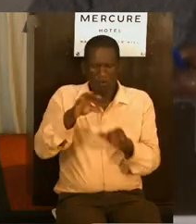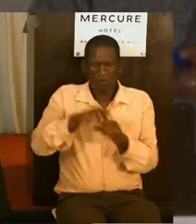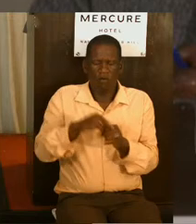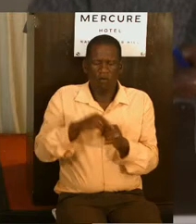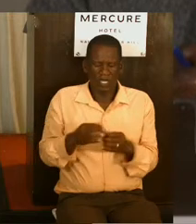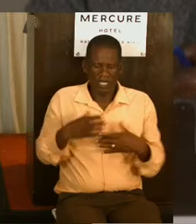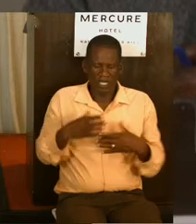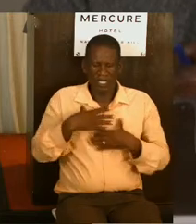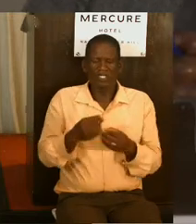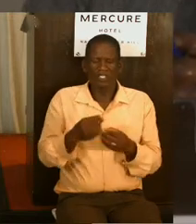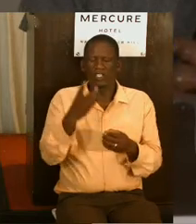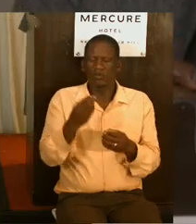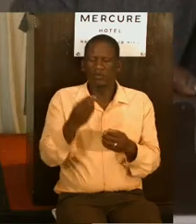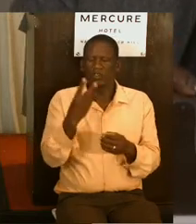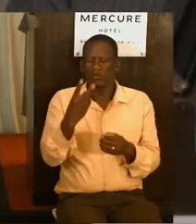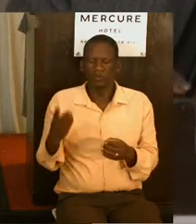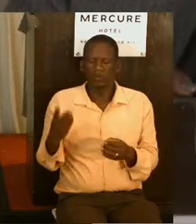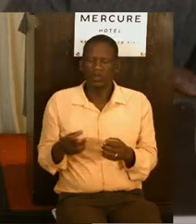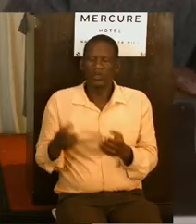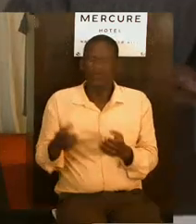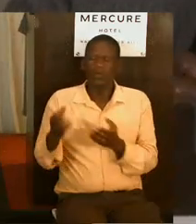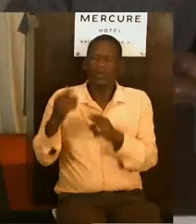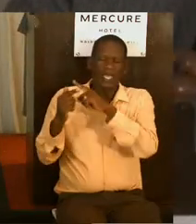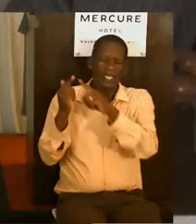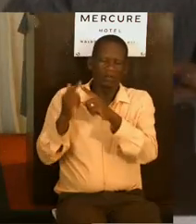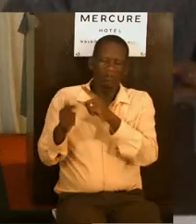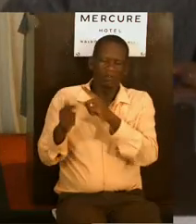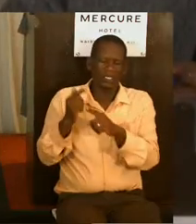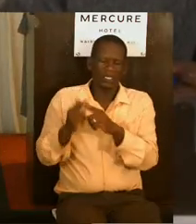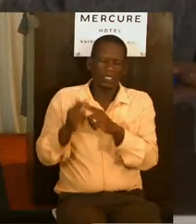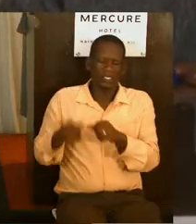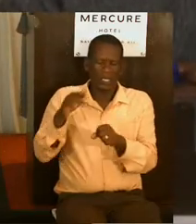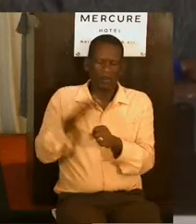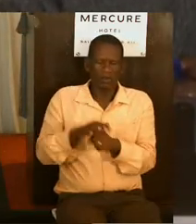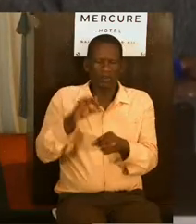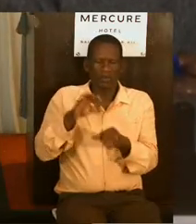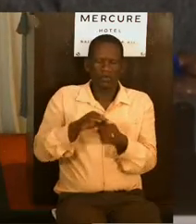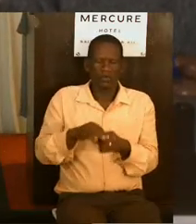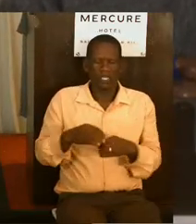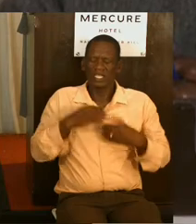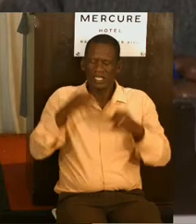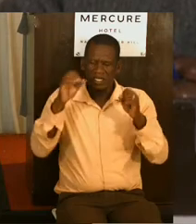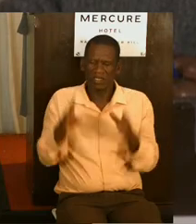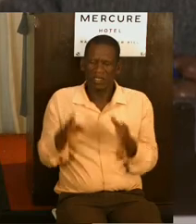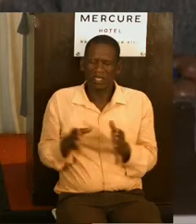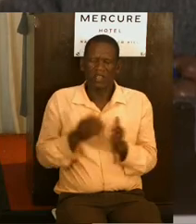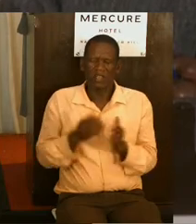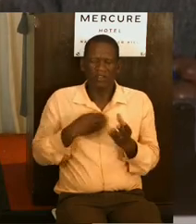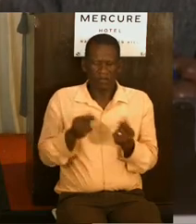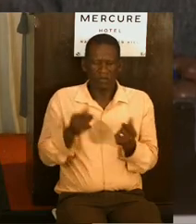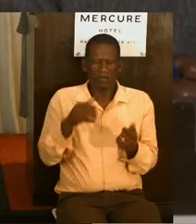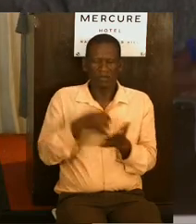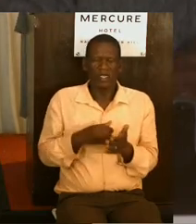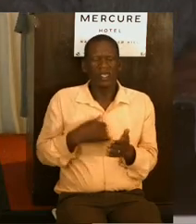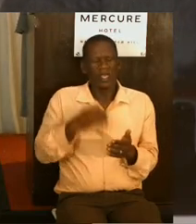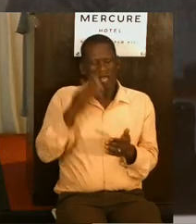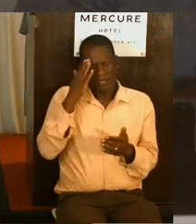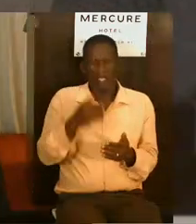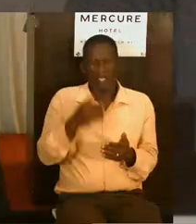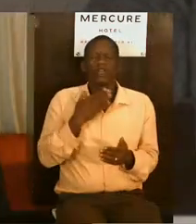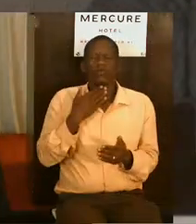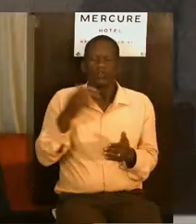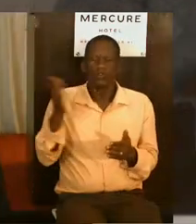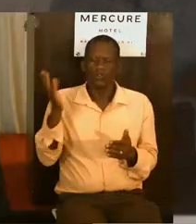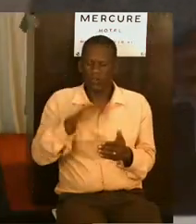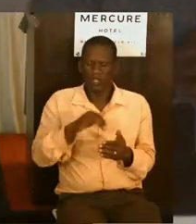apathy in 2022 we experienced a huge voter apathy and we have to address it I think I want to